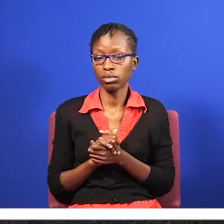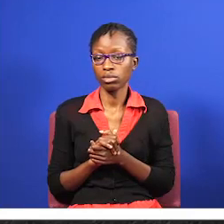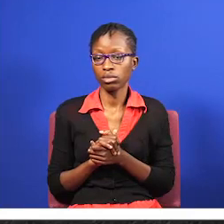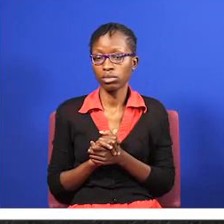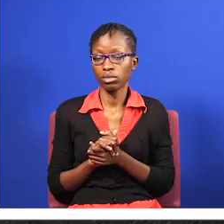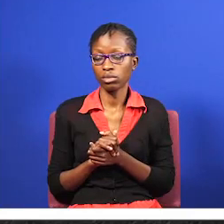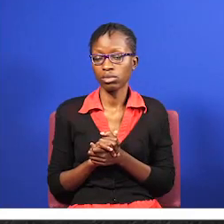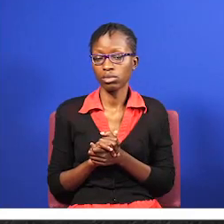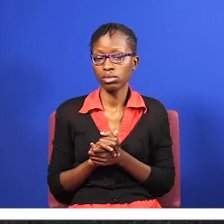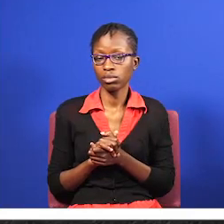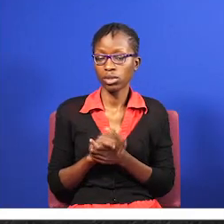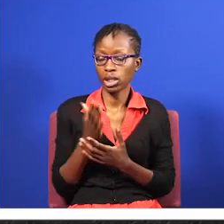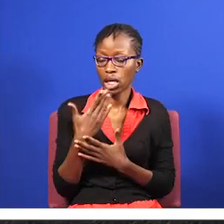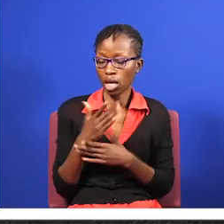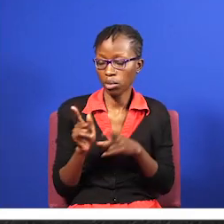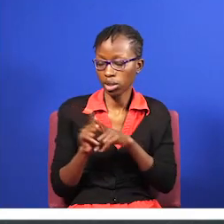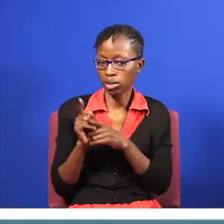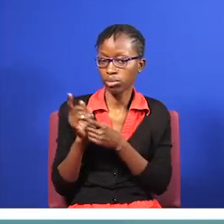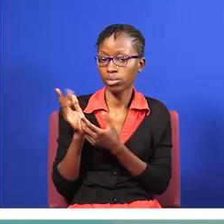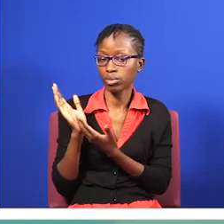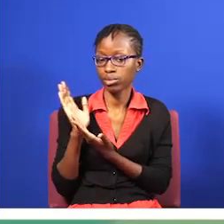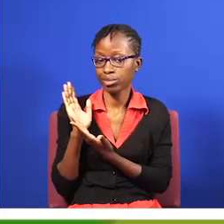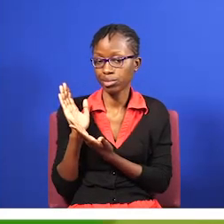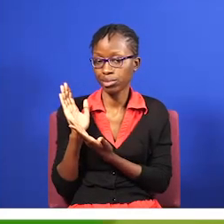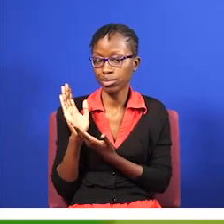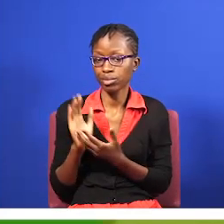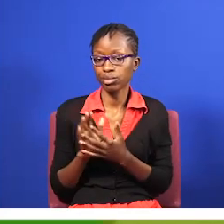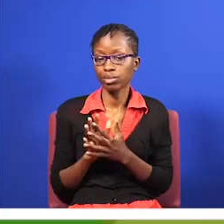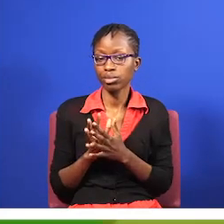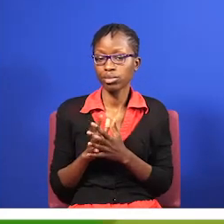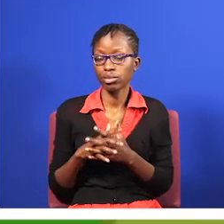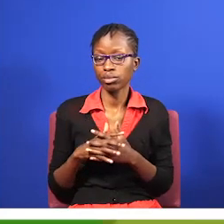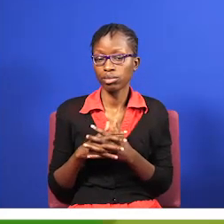You can have a piece of paper like this one, A4,